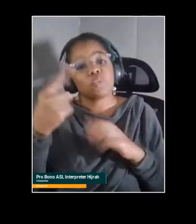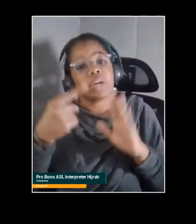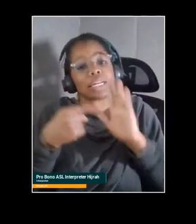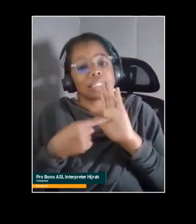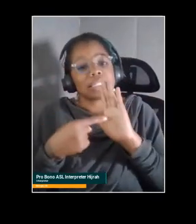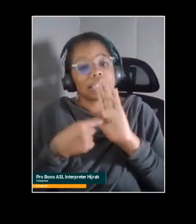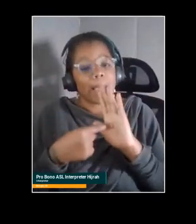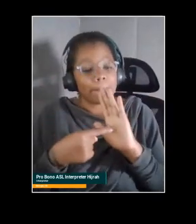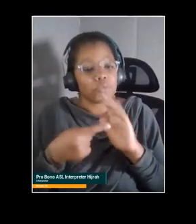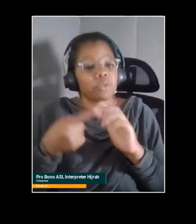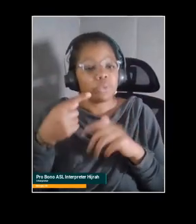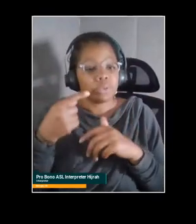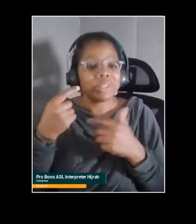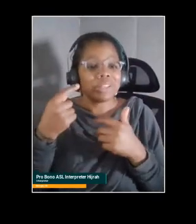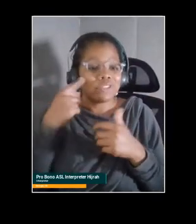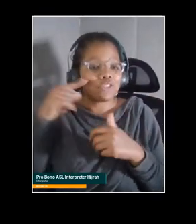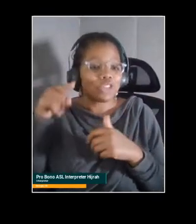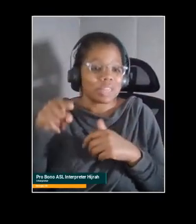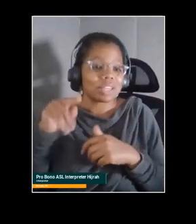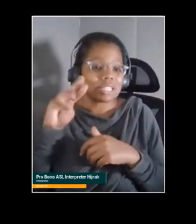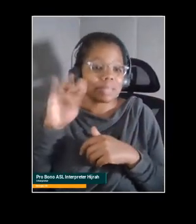taking you through this model